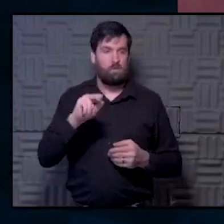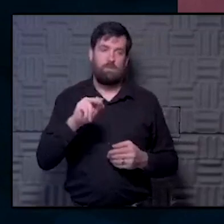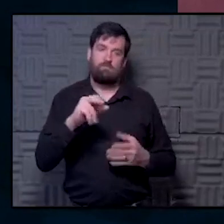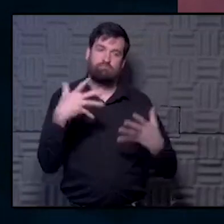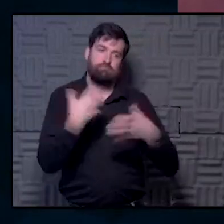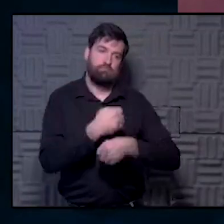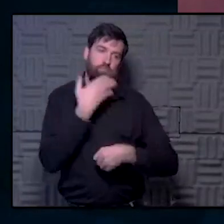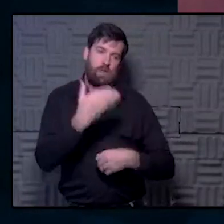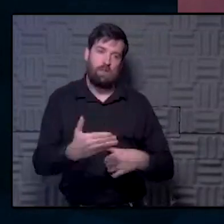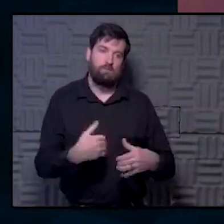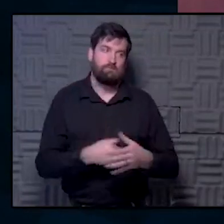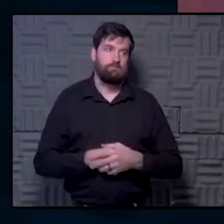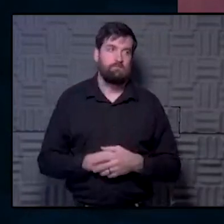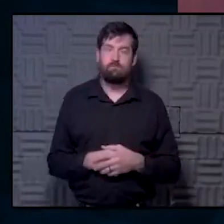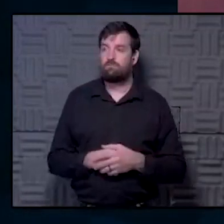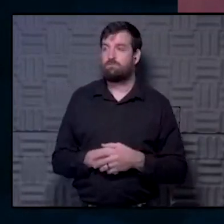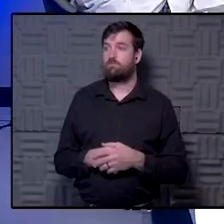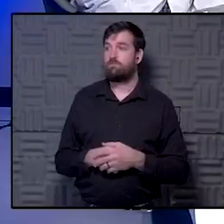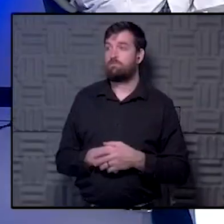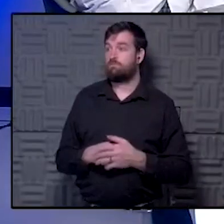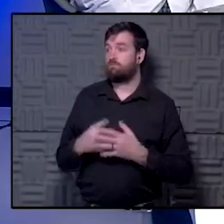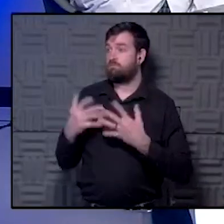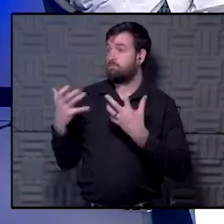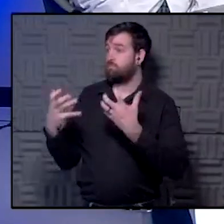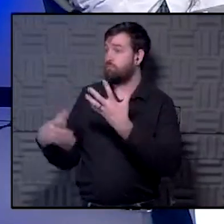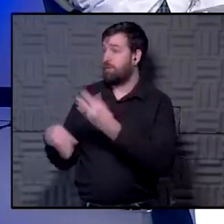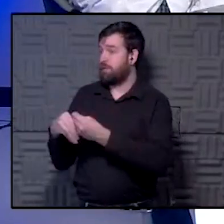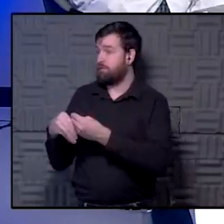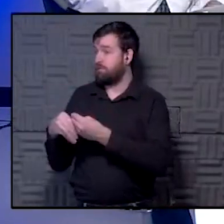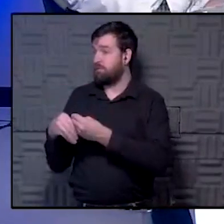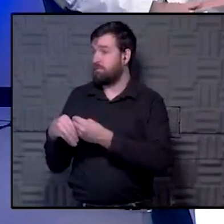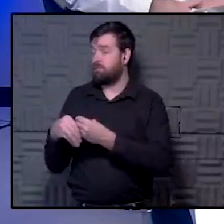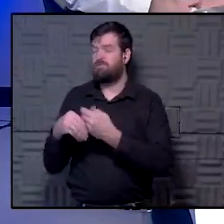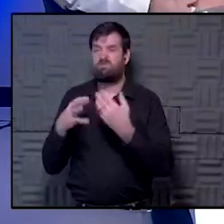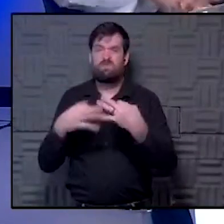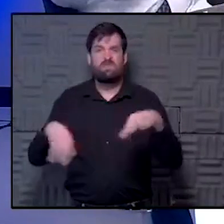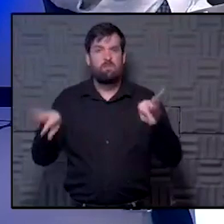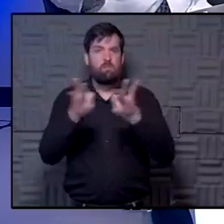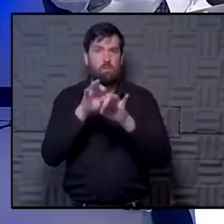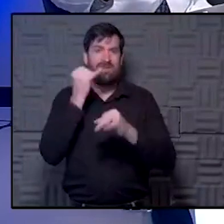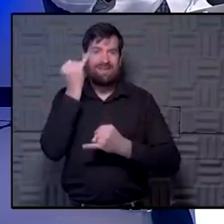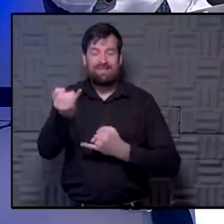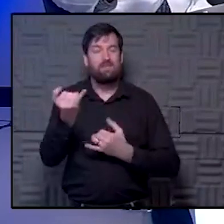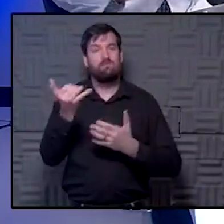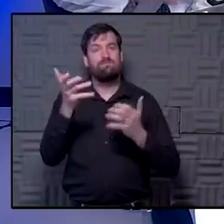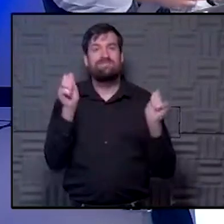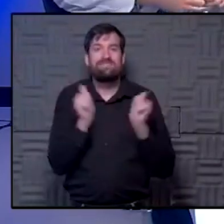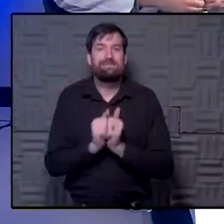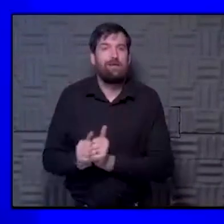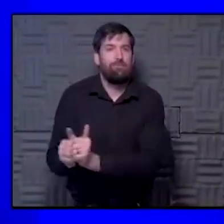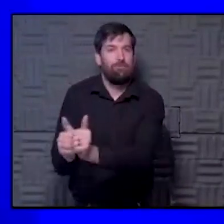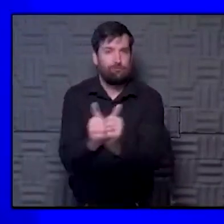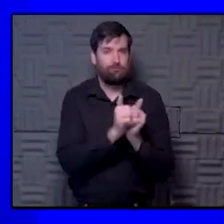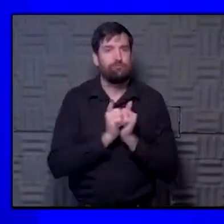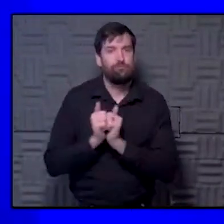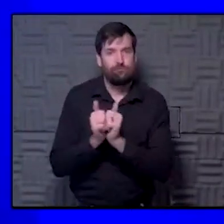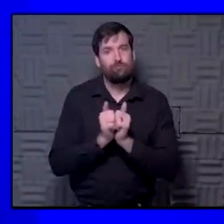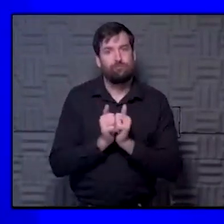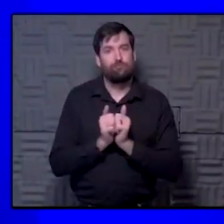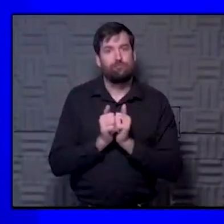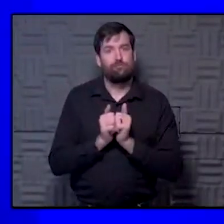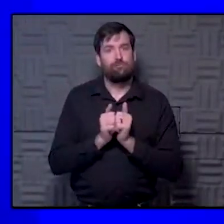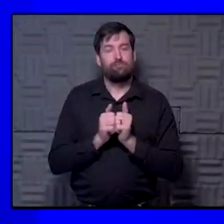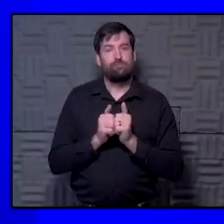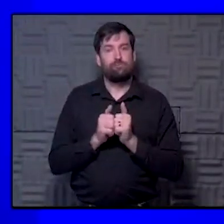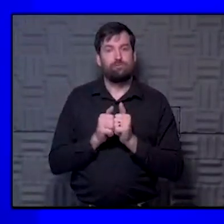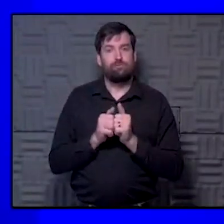summarized well. Yeah, All right. I mean, I think I would just add, I think, it's an important principle. We're all in this together. And so,